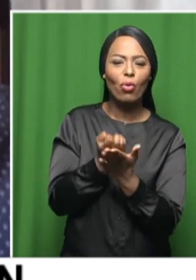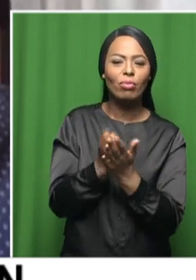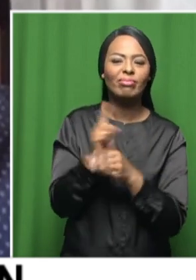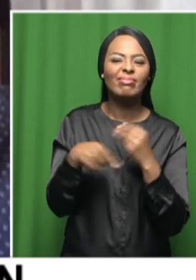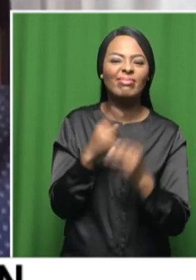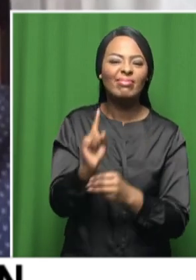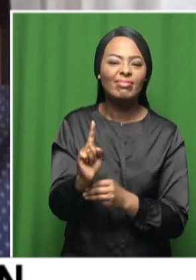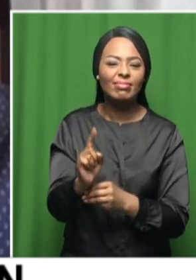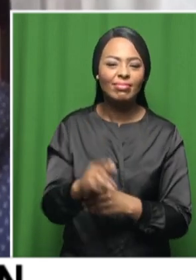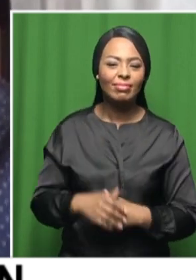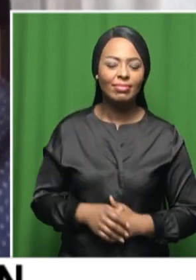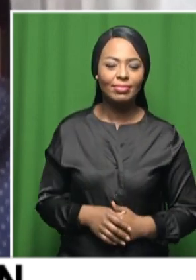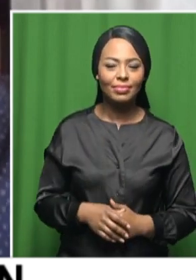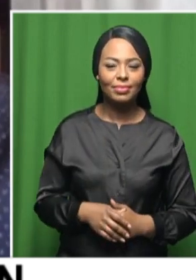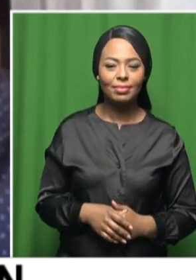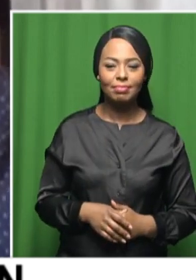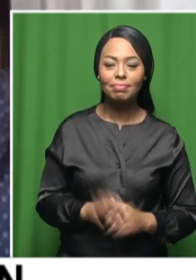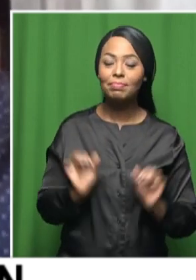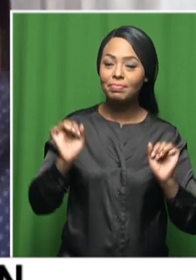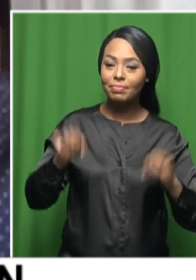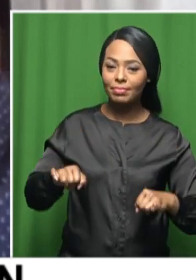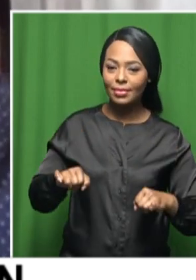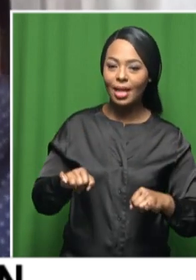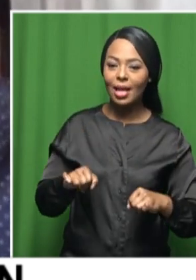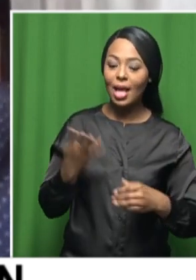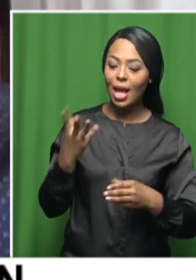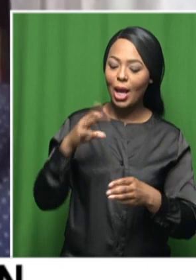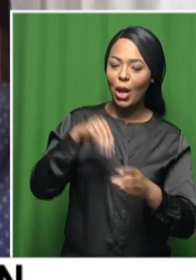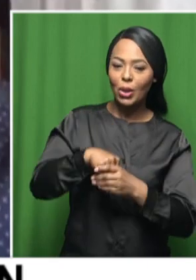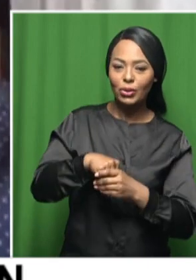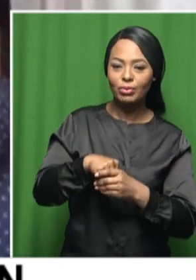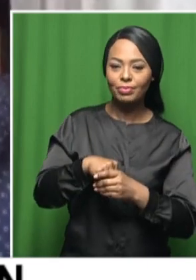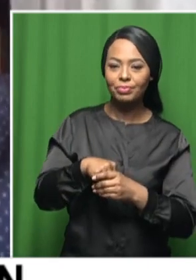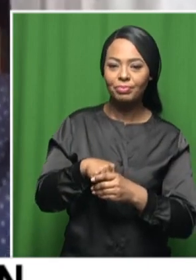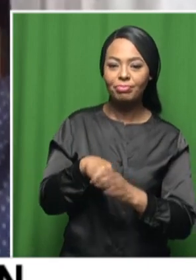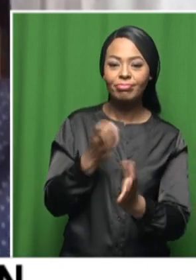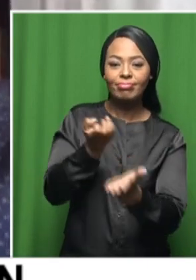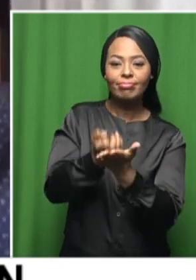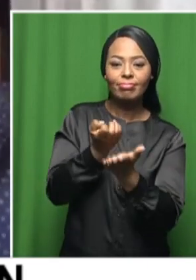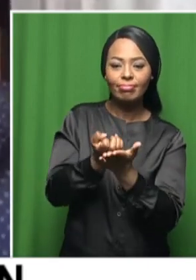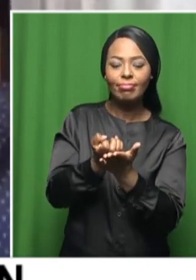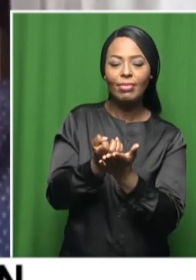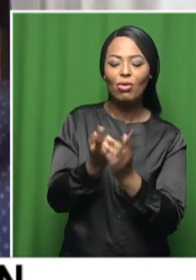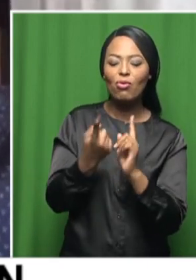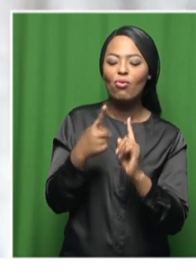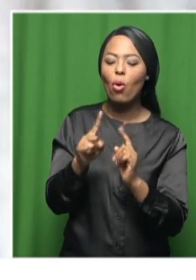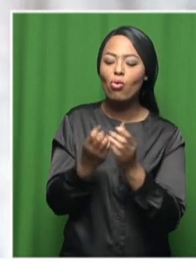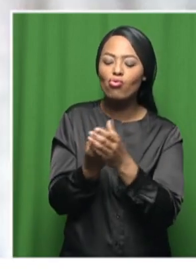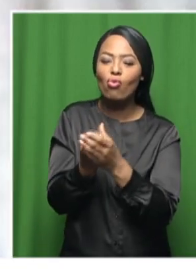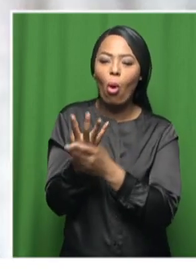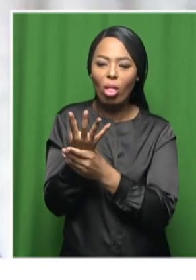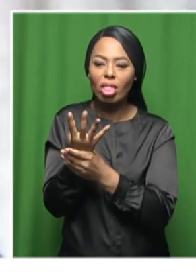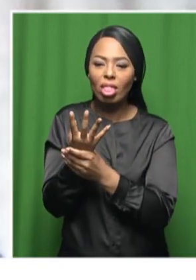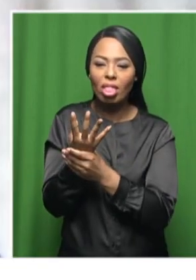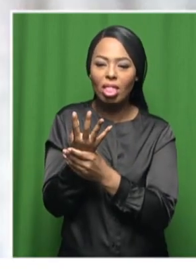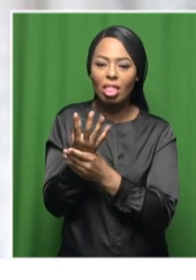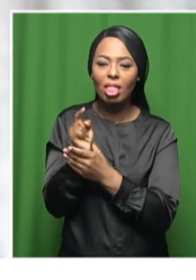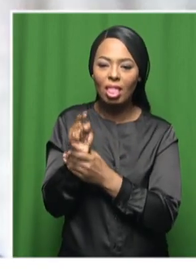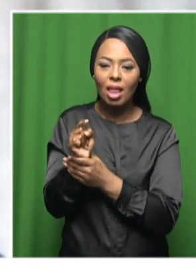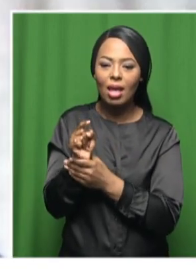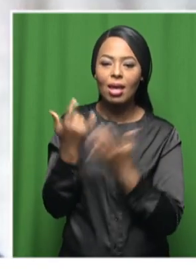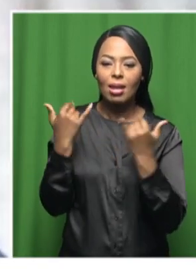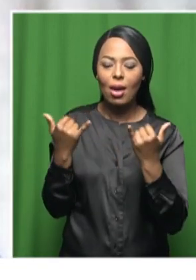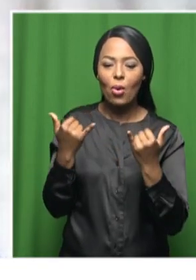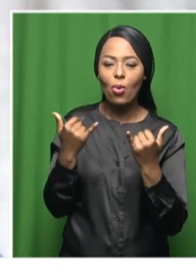about. Yeah, so the inclusive economy is an economy driven by inclusive growth for the purpose of